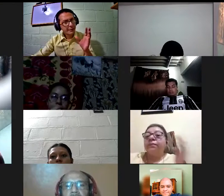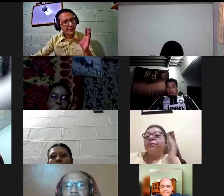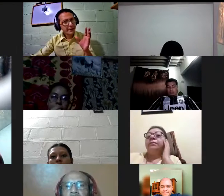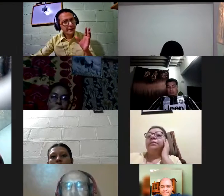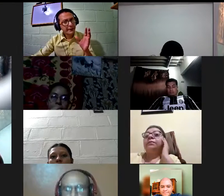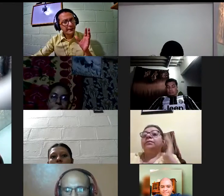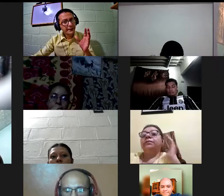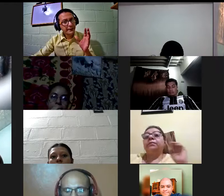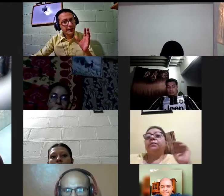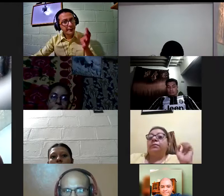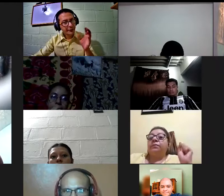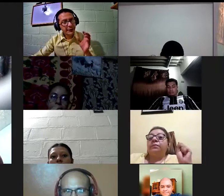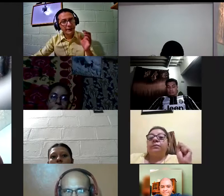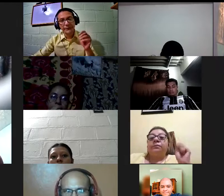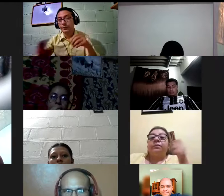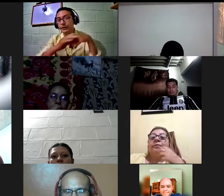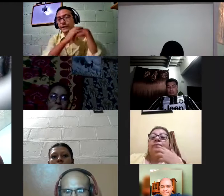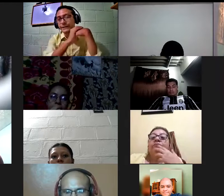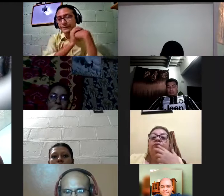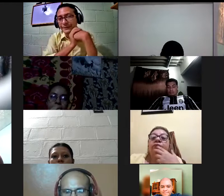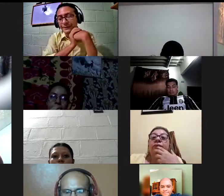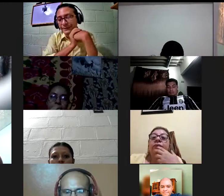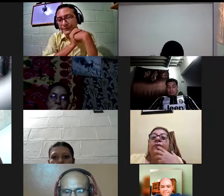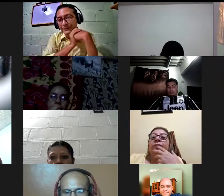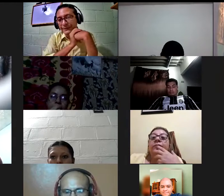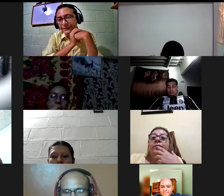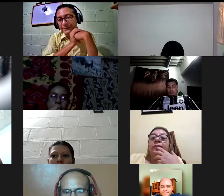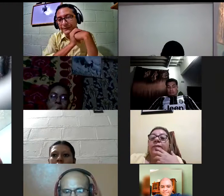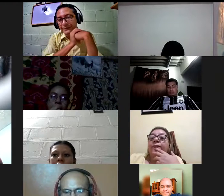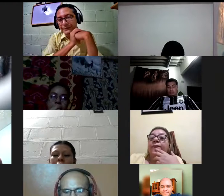Questions about it? Up to here? Preguntas?